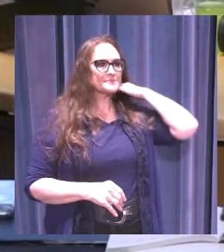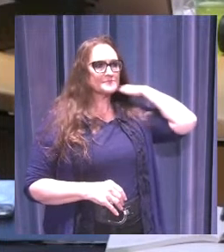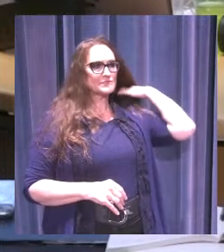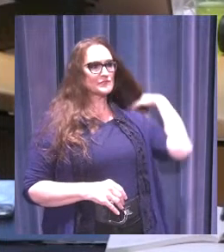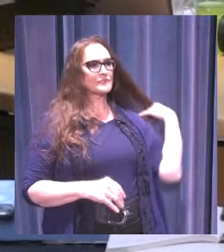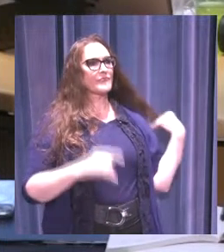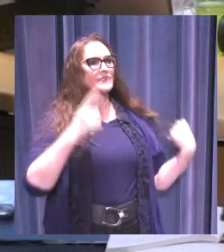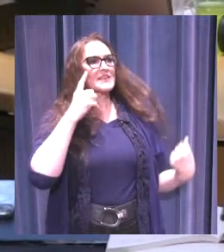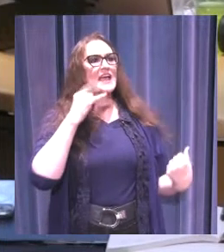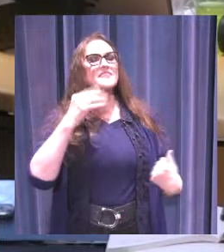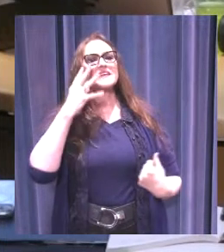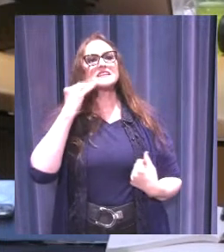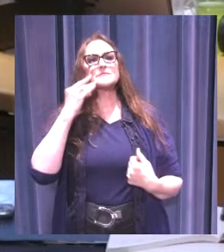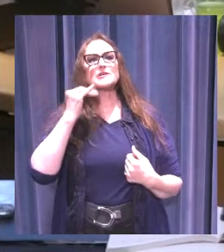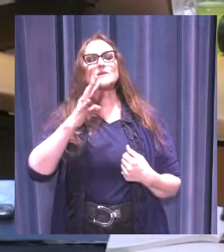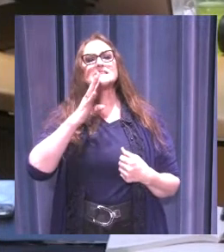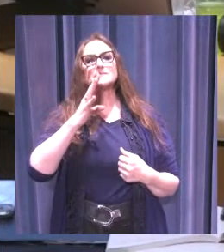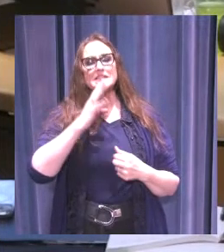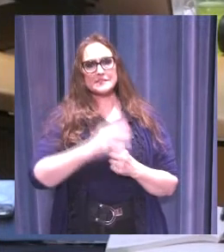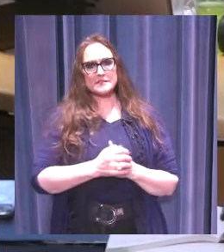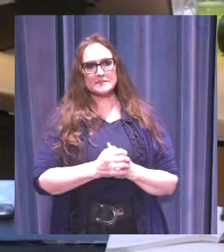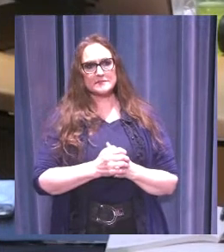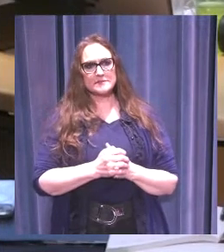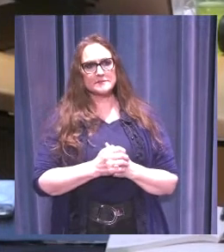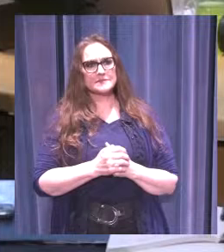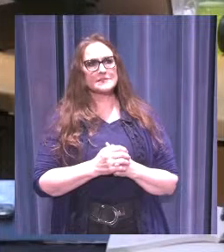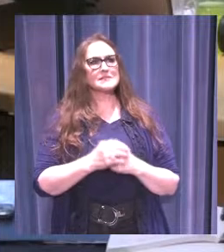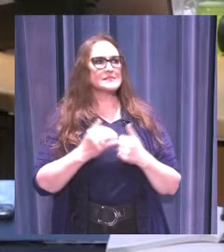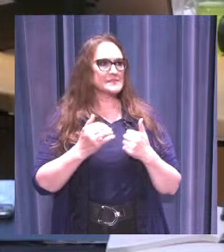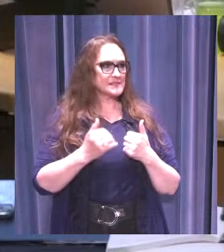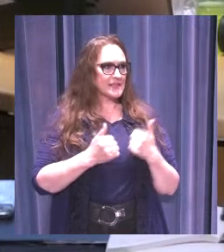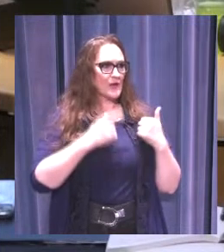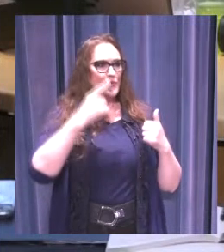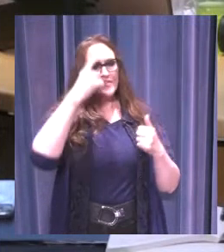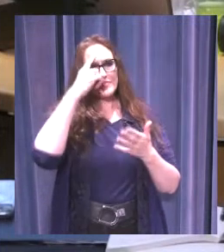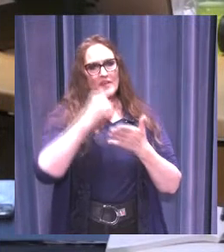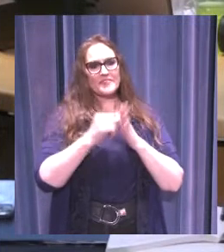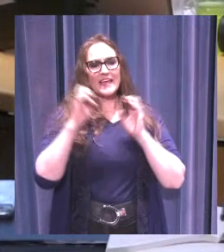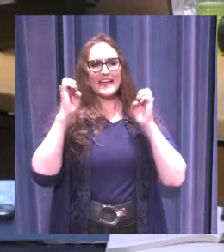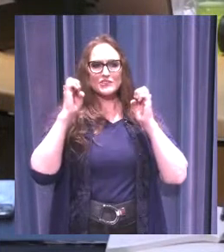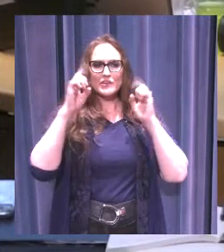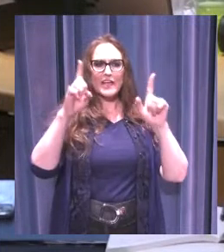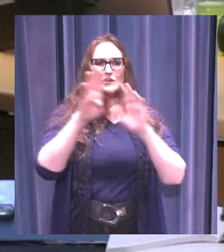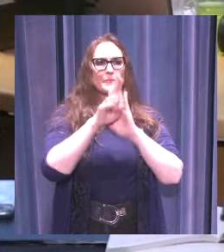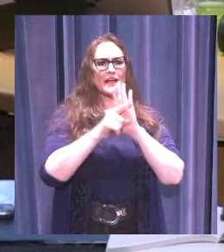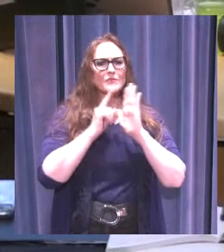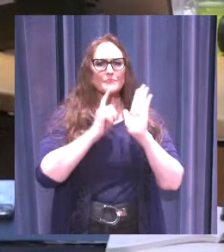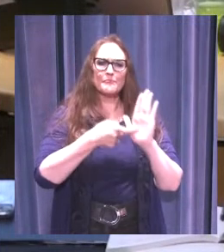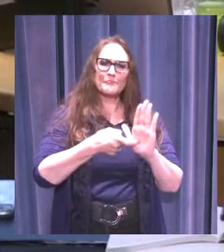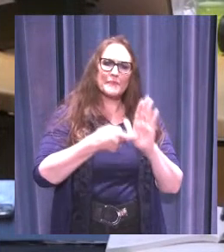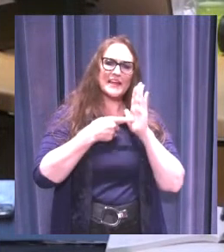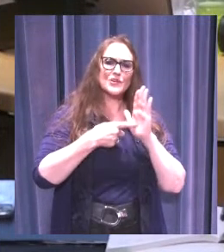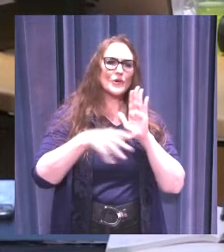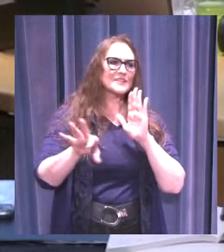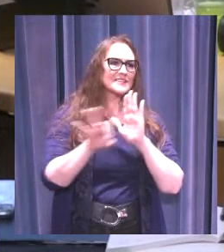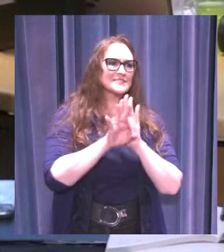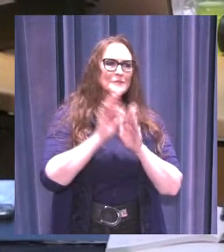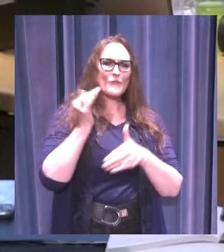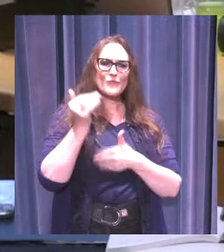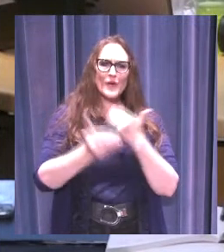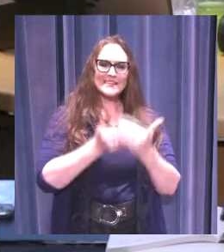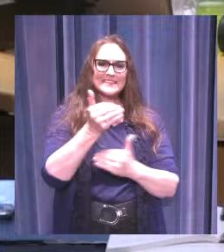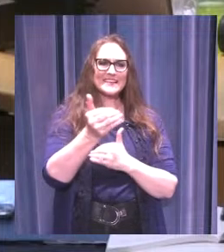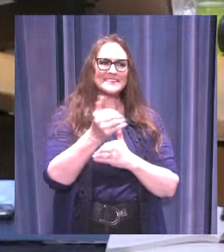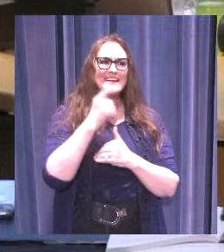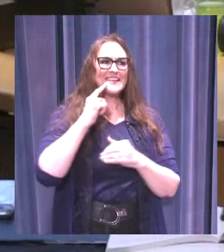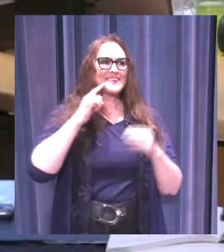I think experience speaks. I would have thought an educational background would have been mandatory in the election process.